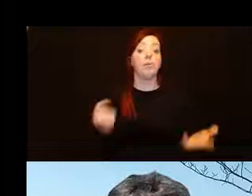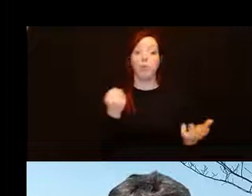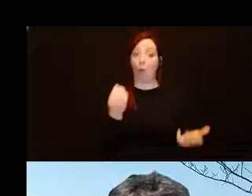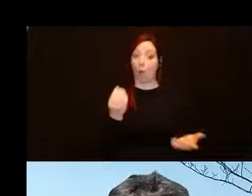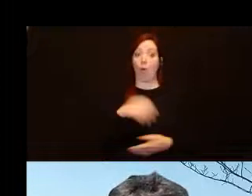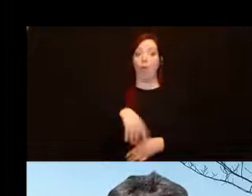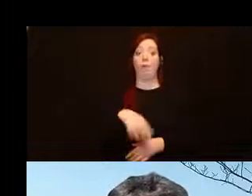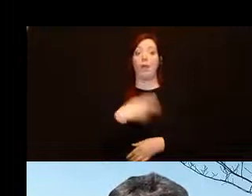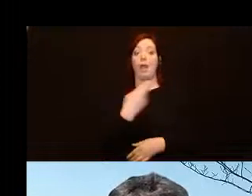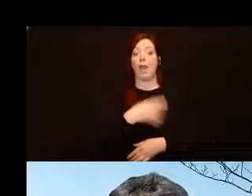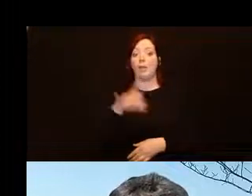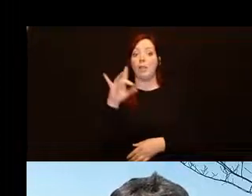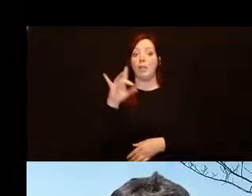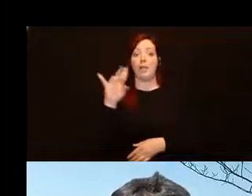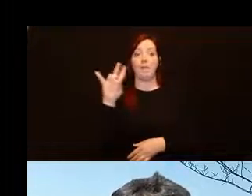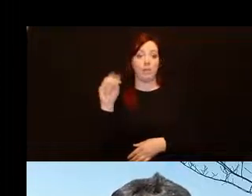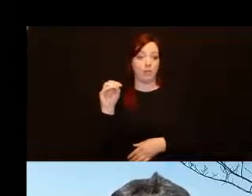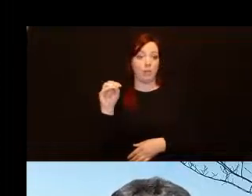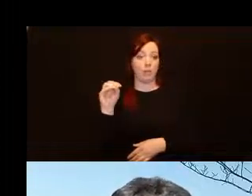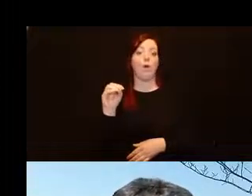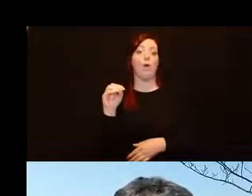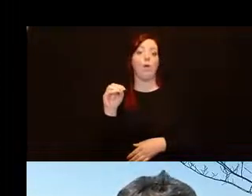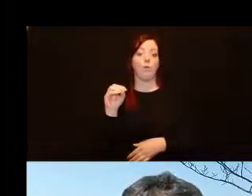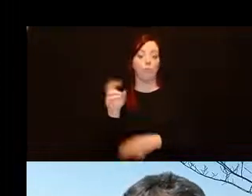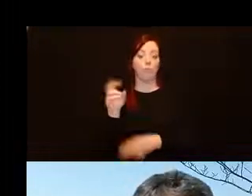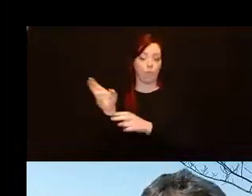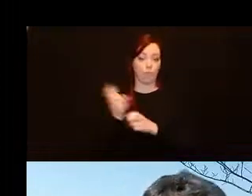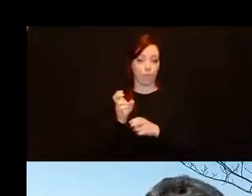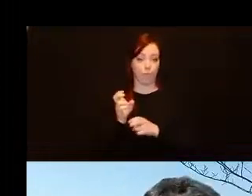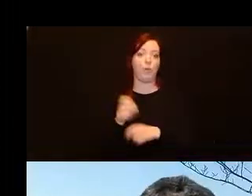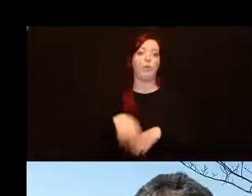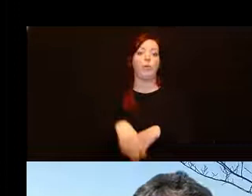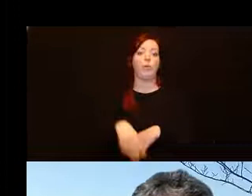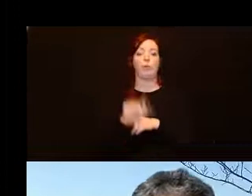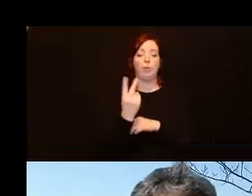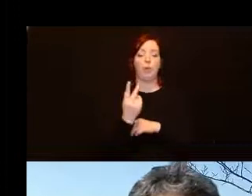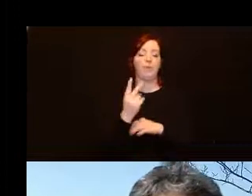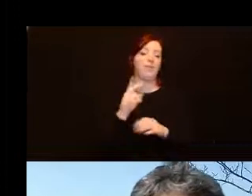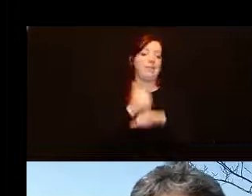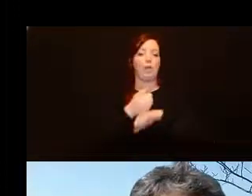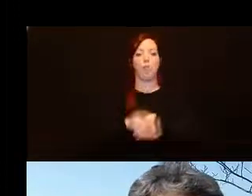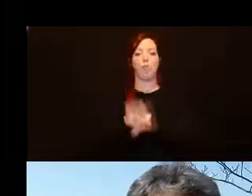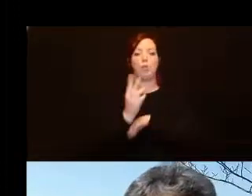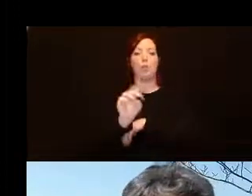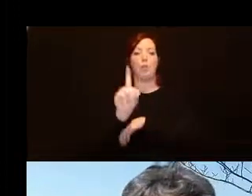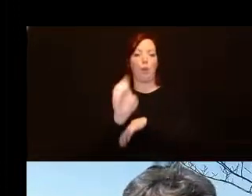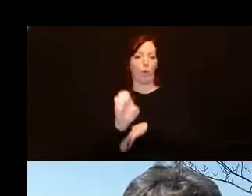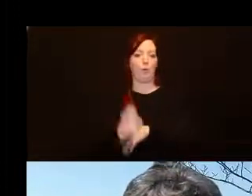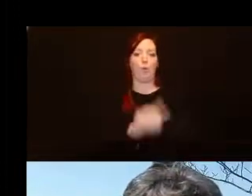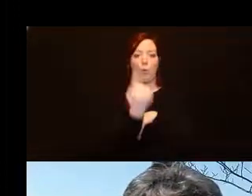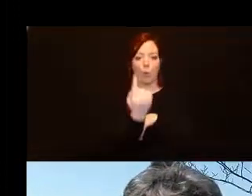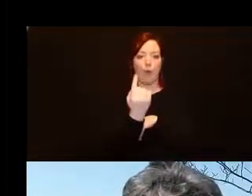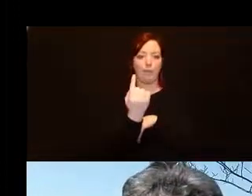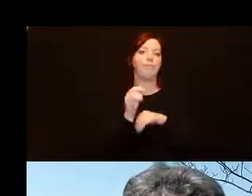these two modes. Mode 1 is standard level for adults. This will apply 1.6 Pascal square hour, which